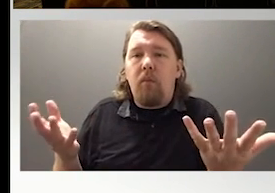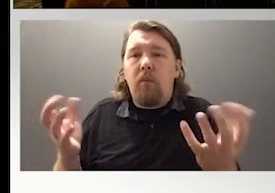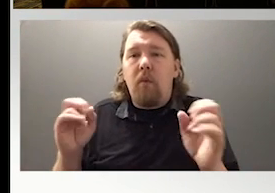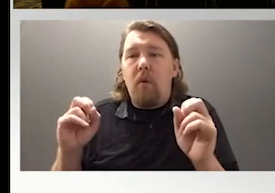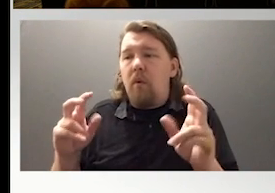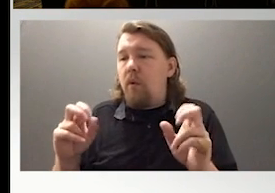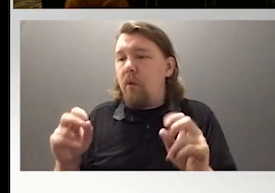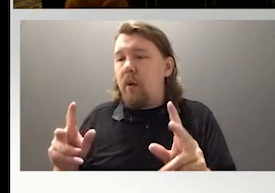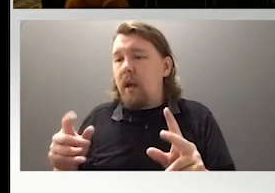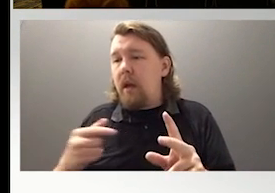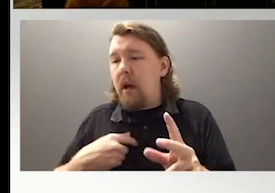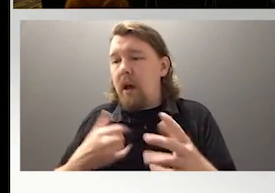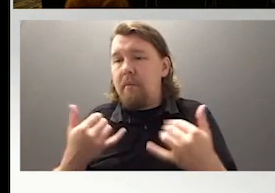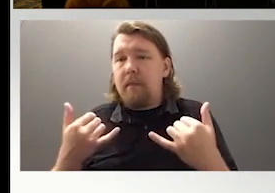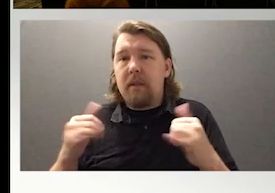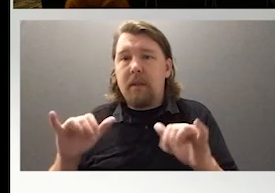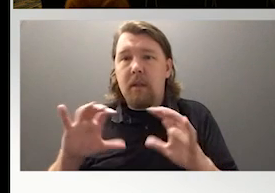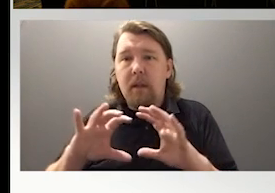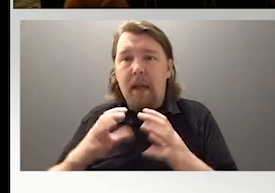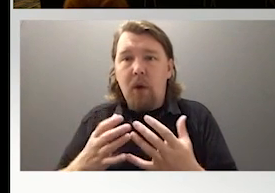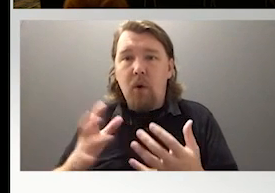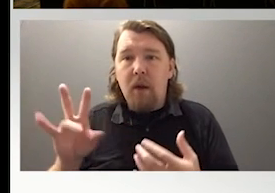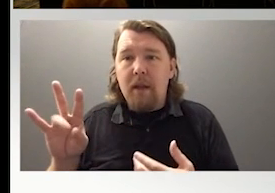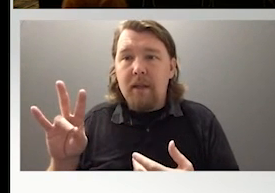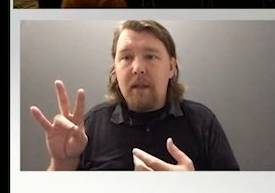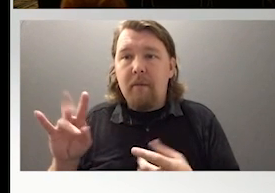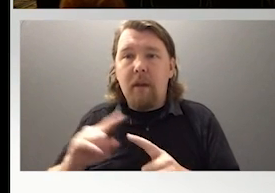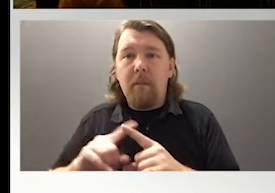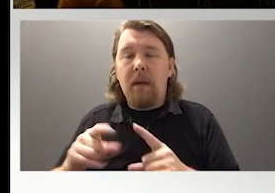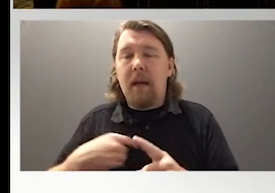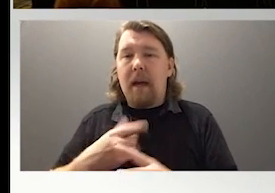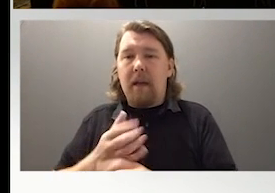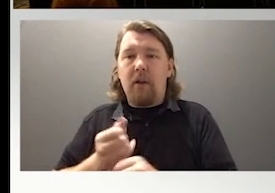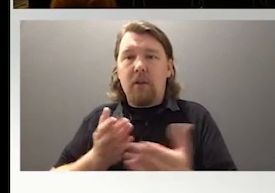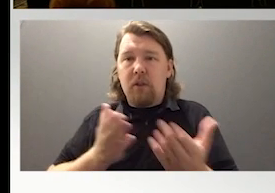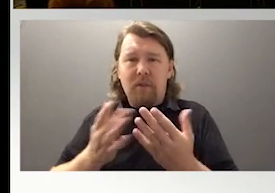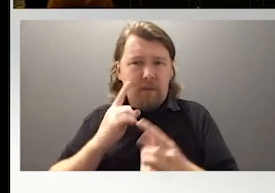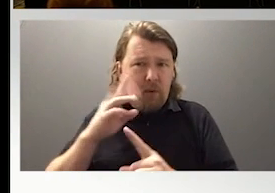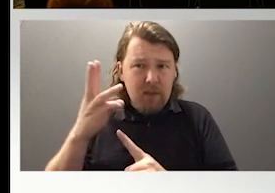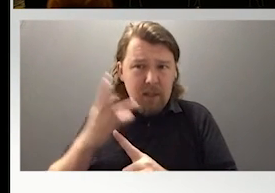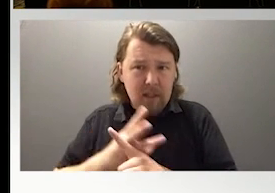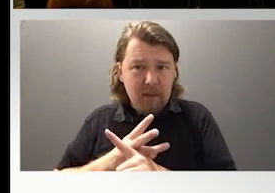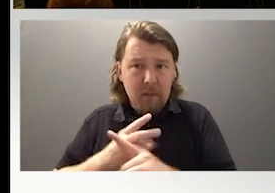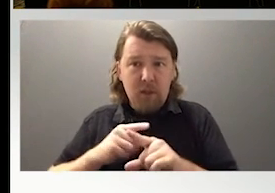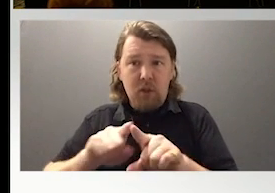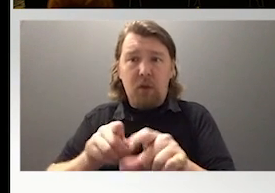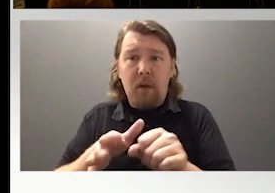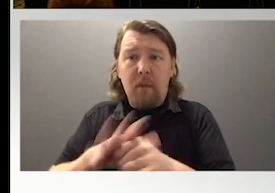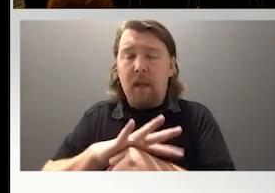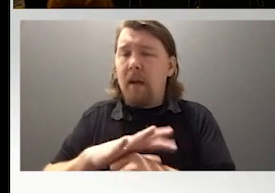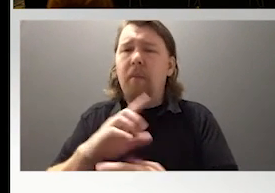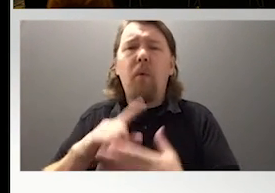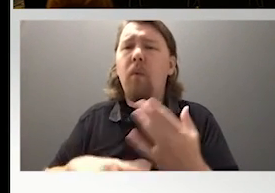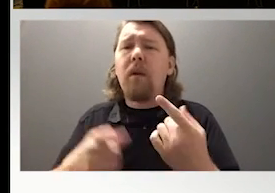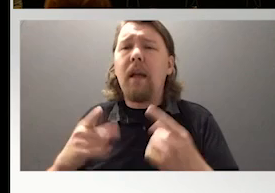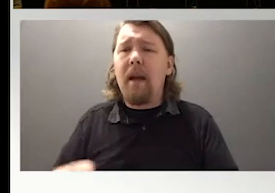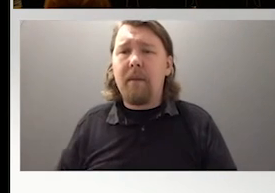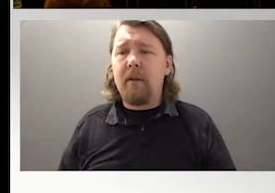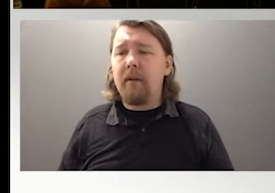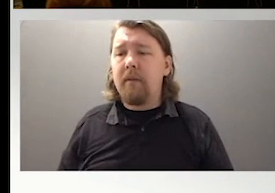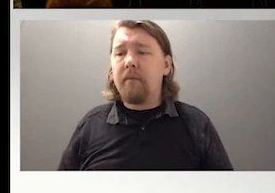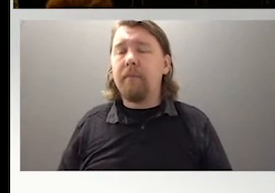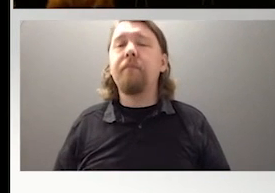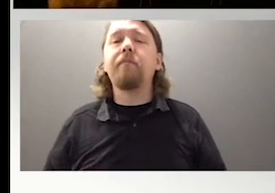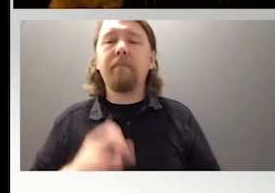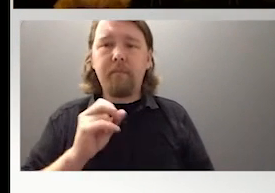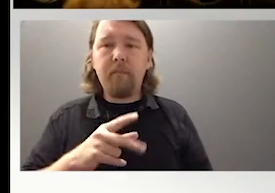okay, I'm still on this category 7, but then I got this services for 6 months during the pandemic. What's going on? Okay, so